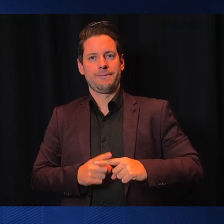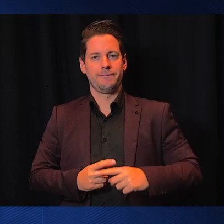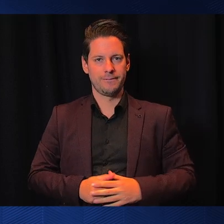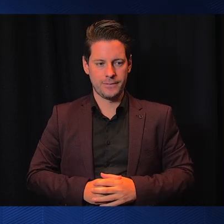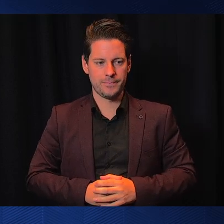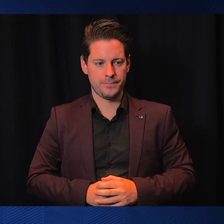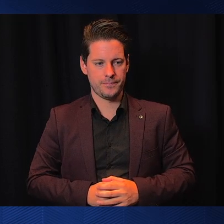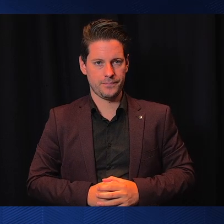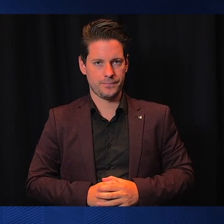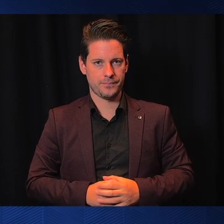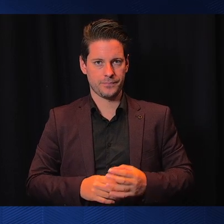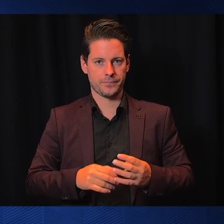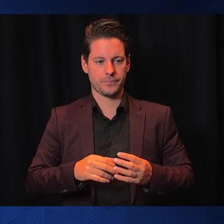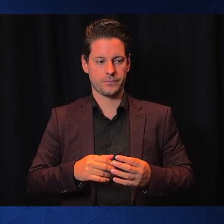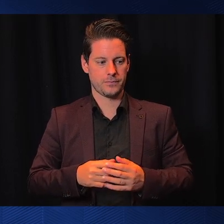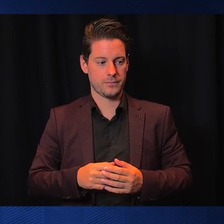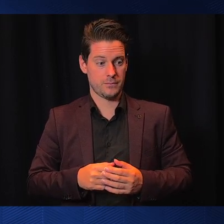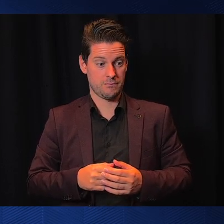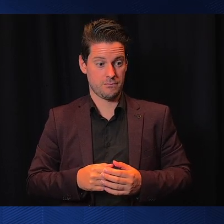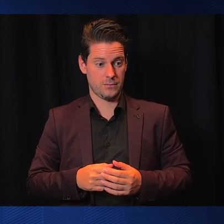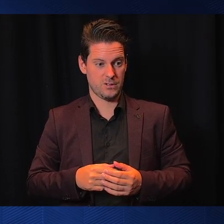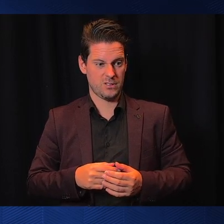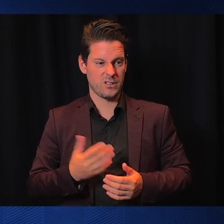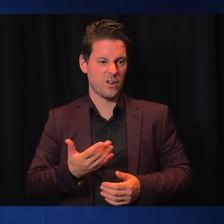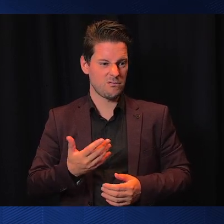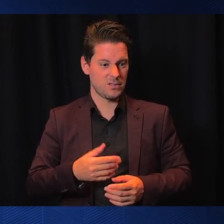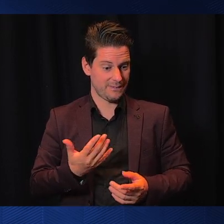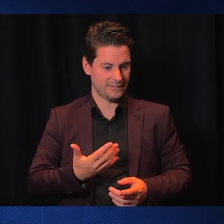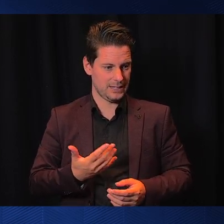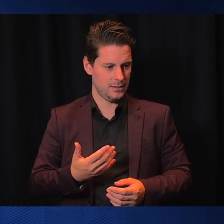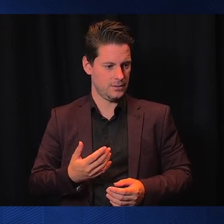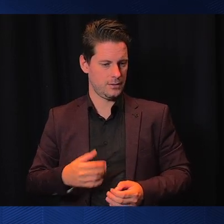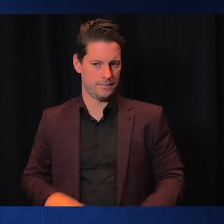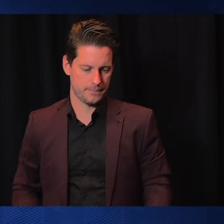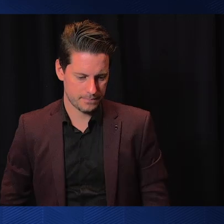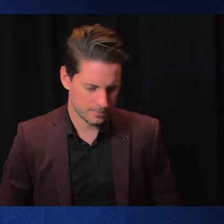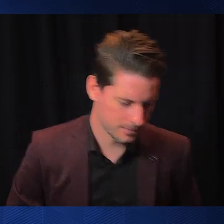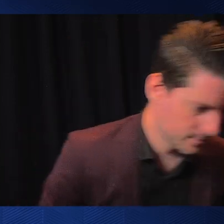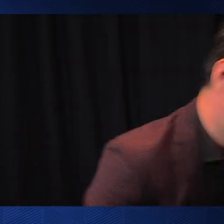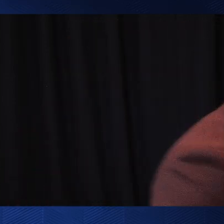story. And this is the last story. I can go on, but I know I will take up all the time.